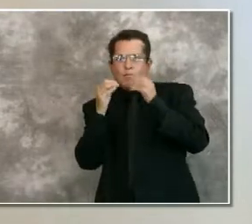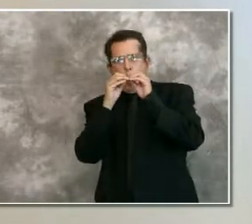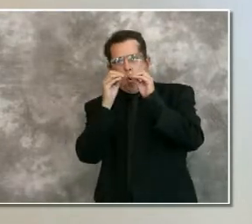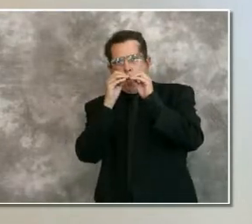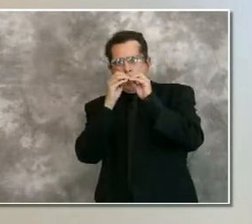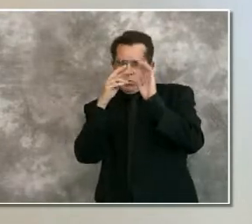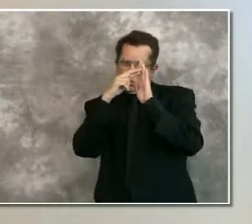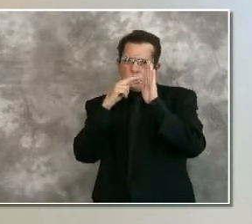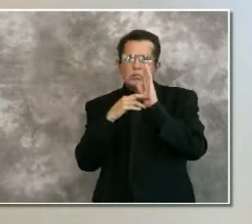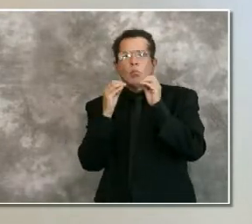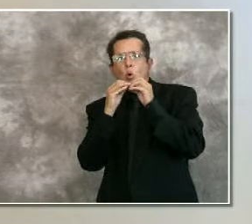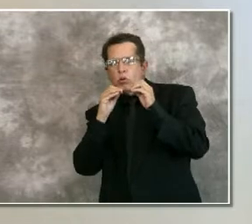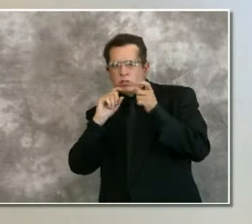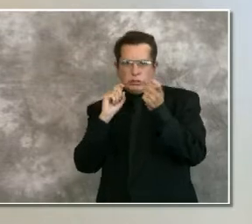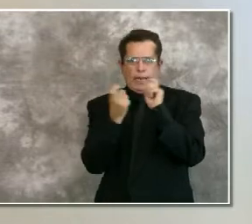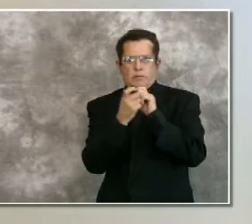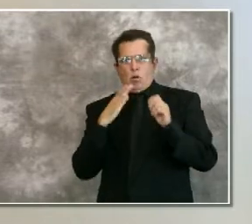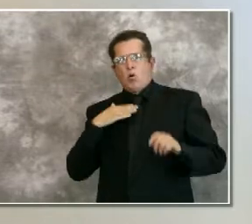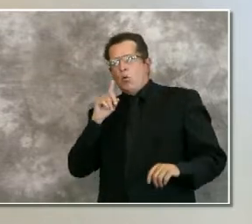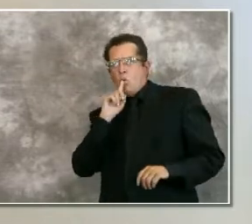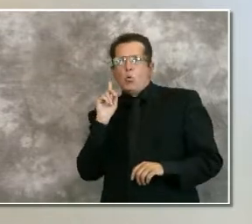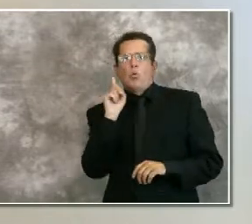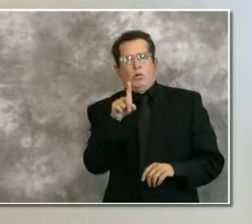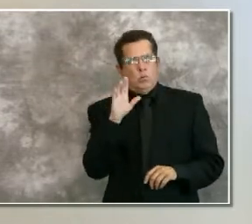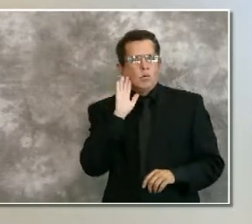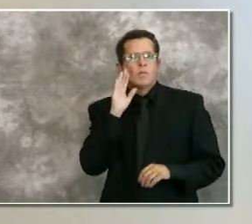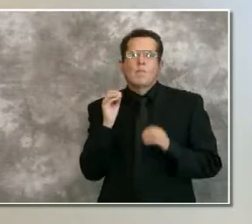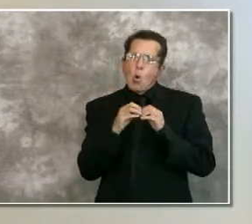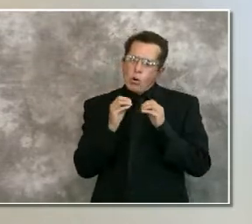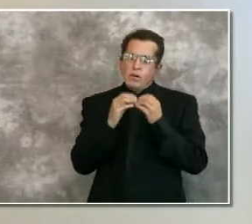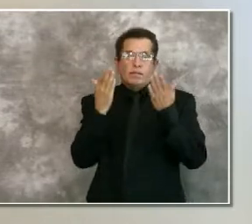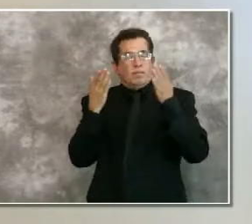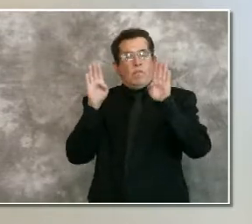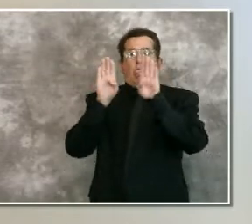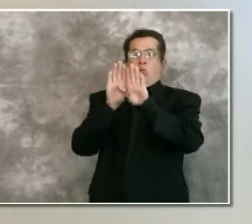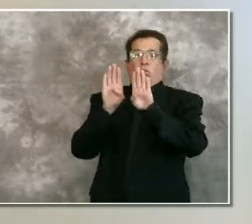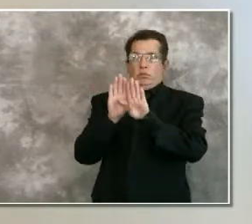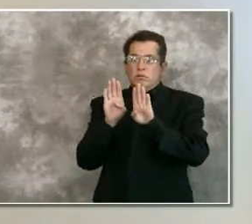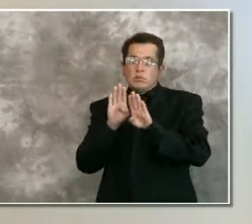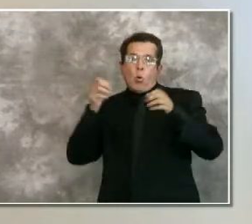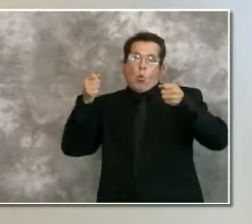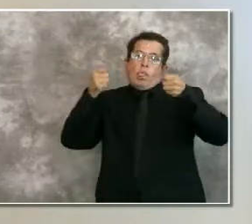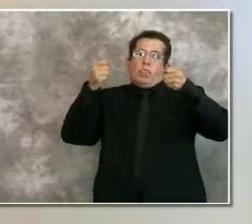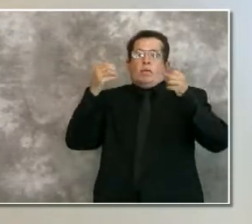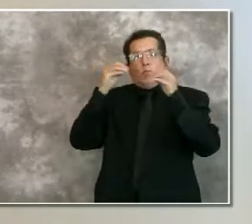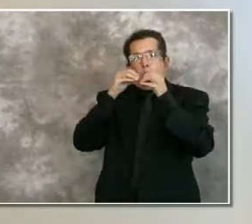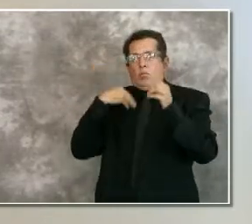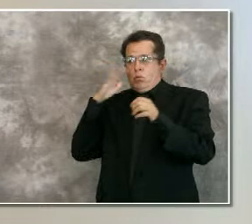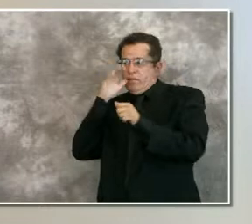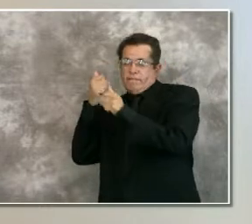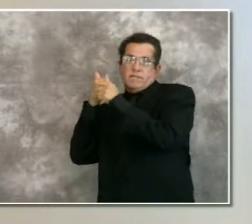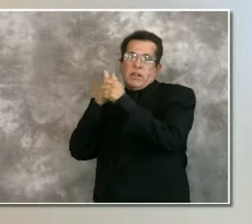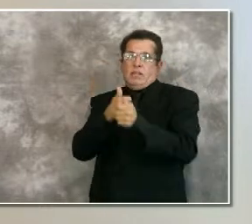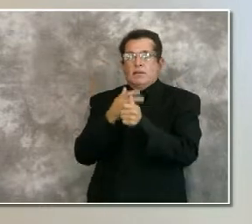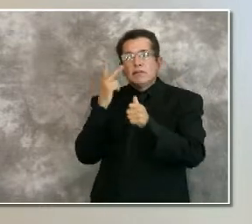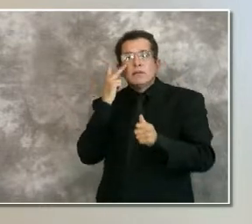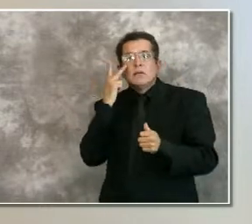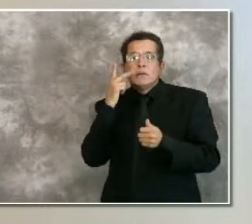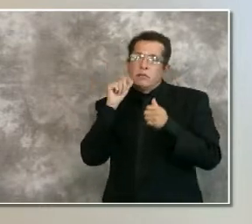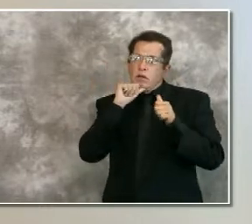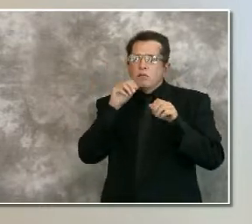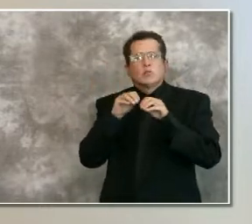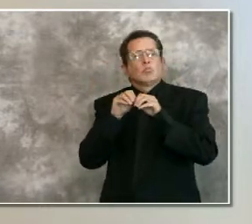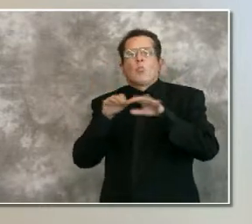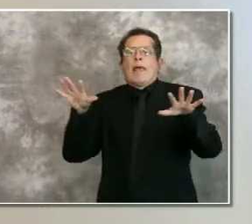changes to our public health order and additional dialing back and guidance that are a part of our effort to slow the spread